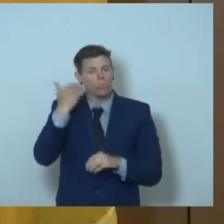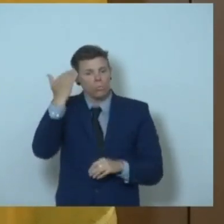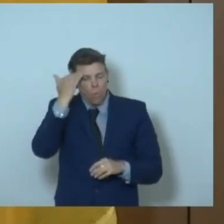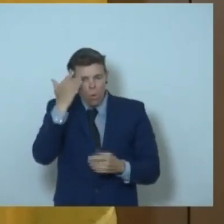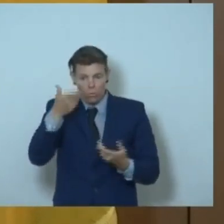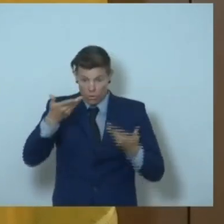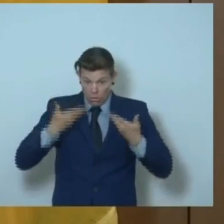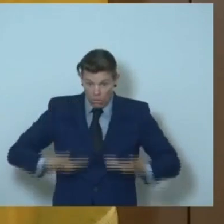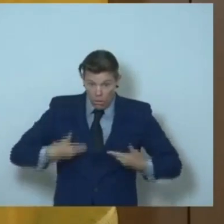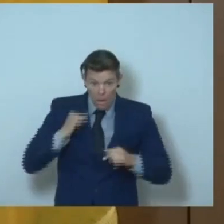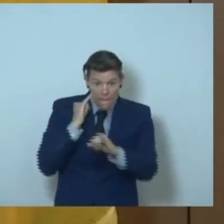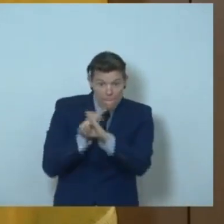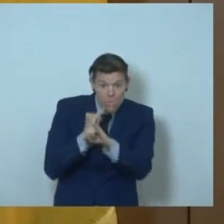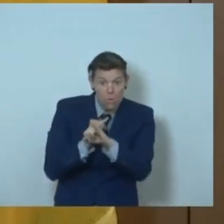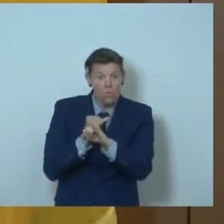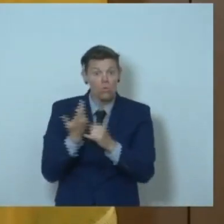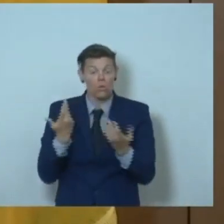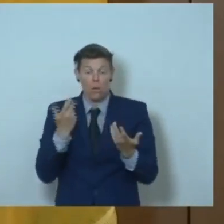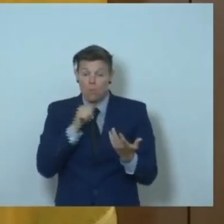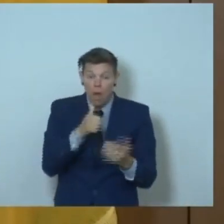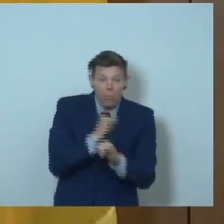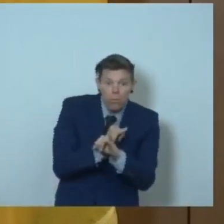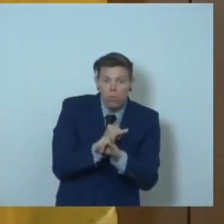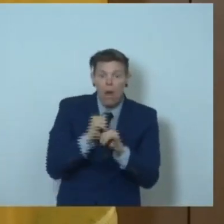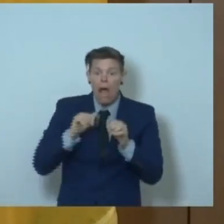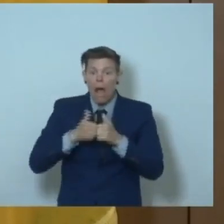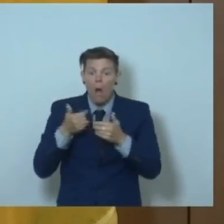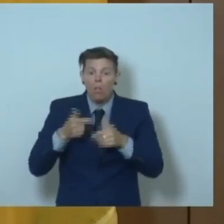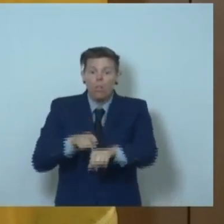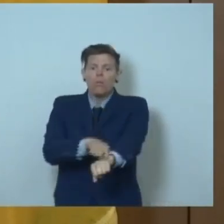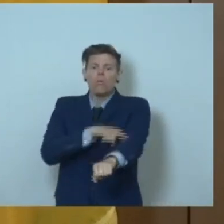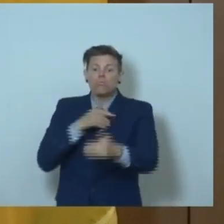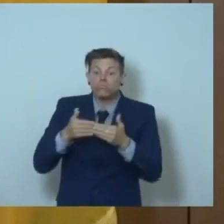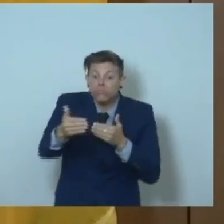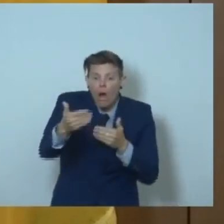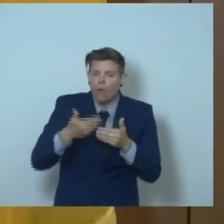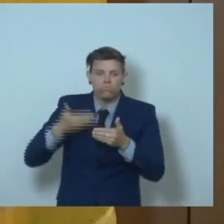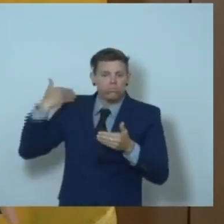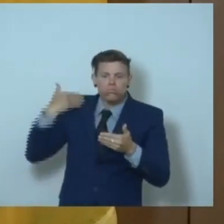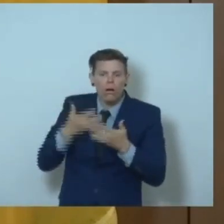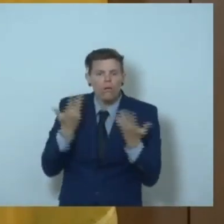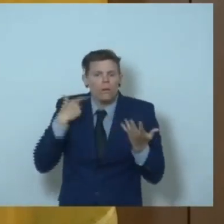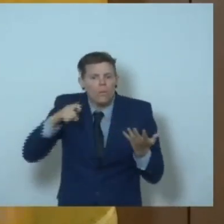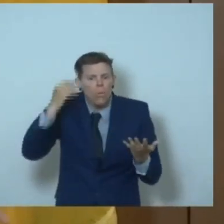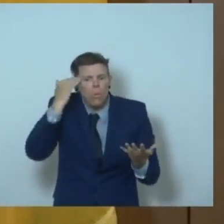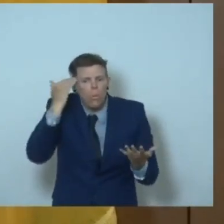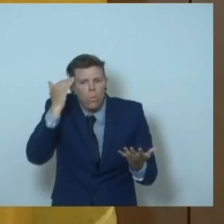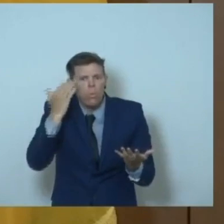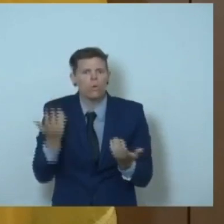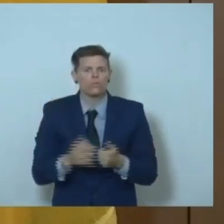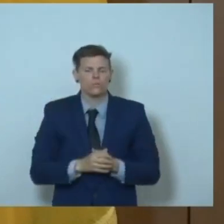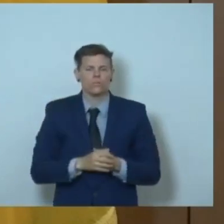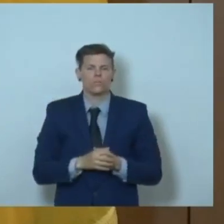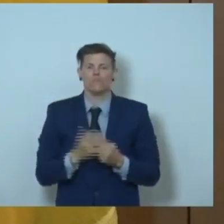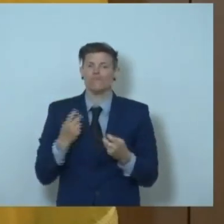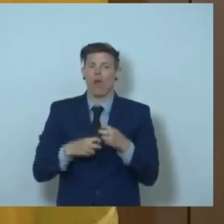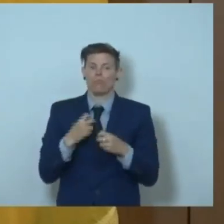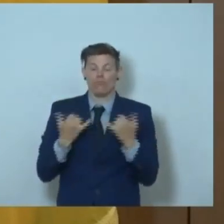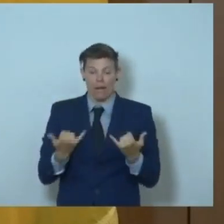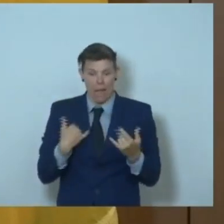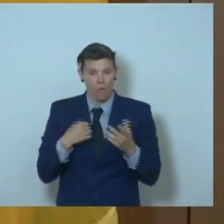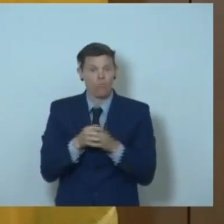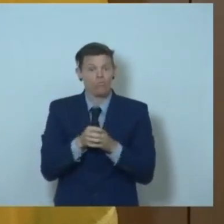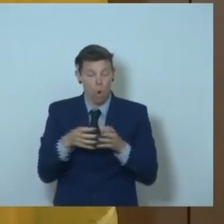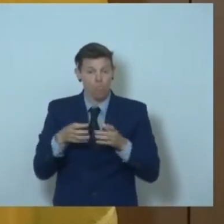long. So what's the problem then? Well, the problem is this, that as we expand access, and for folks who